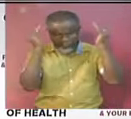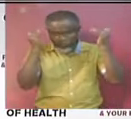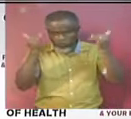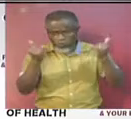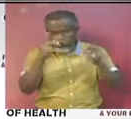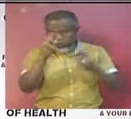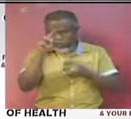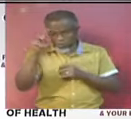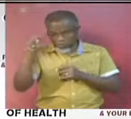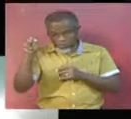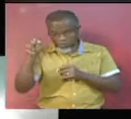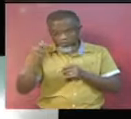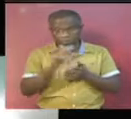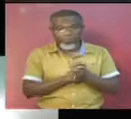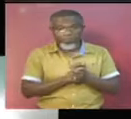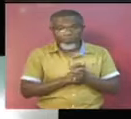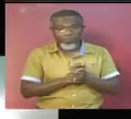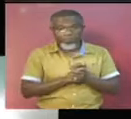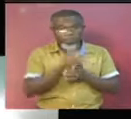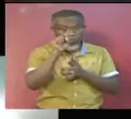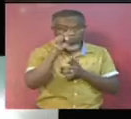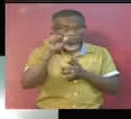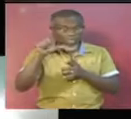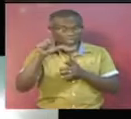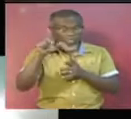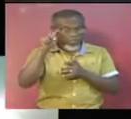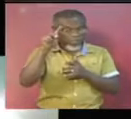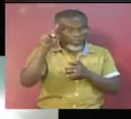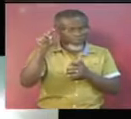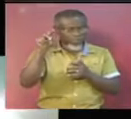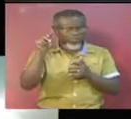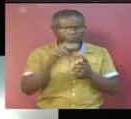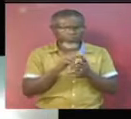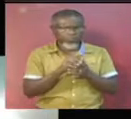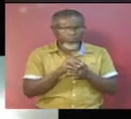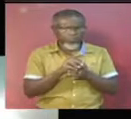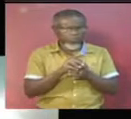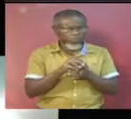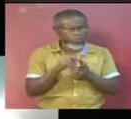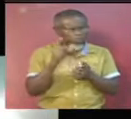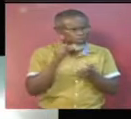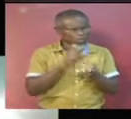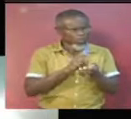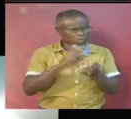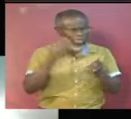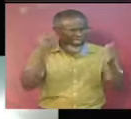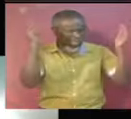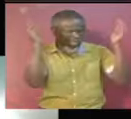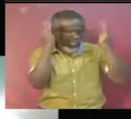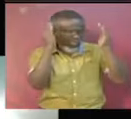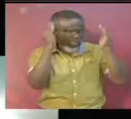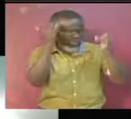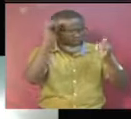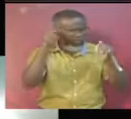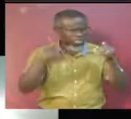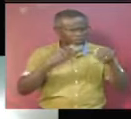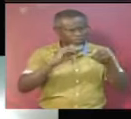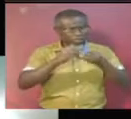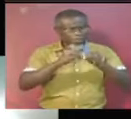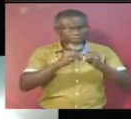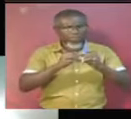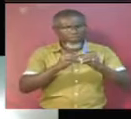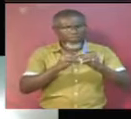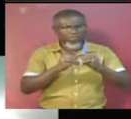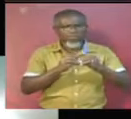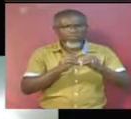Hi, good morning again, Sonolala, TTT. Dr. Hines, I'm not sure if we have any figures. I know prior to COVID, we would have gotten updated figures